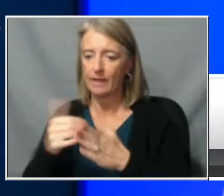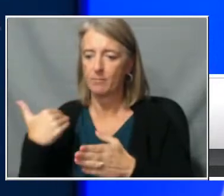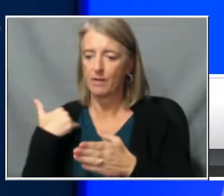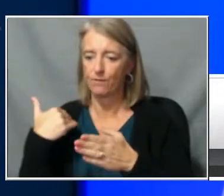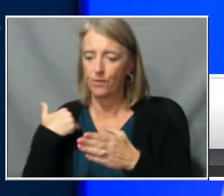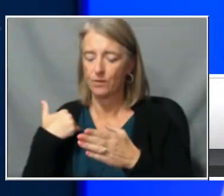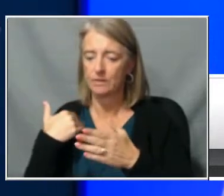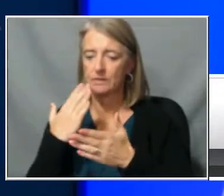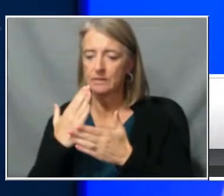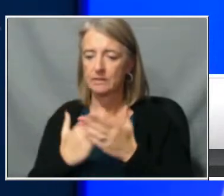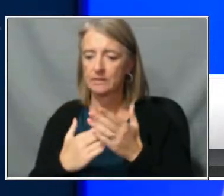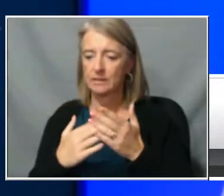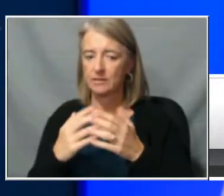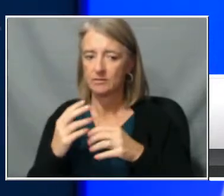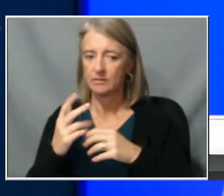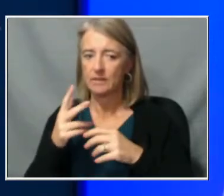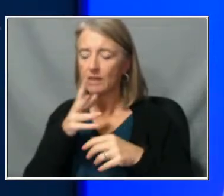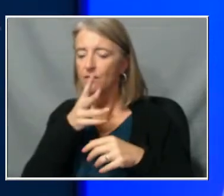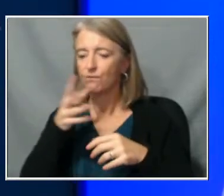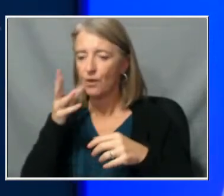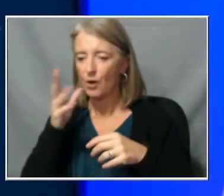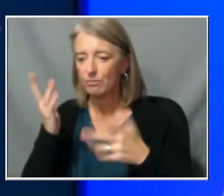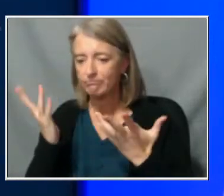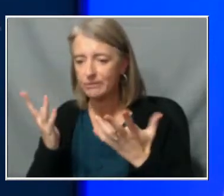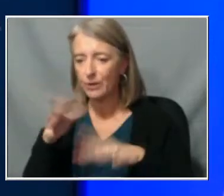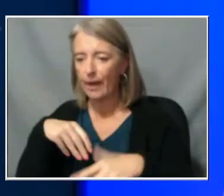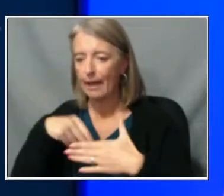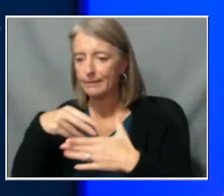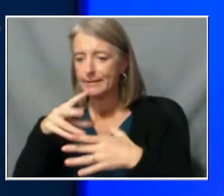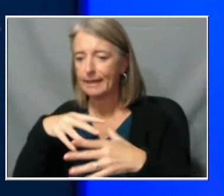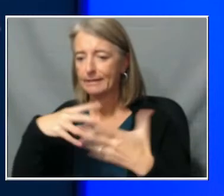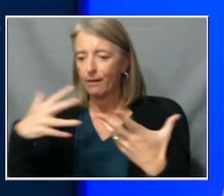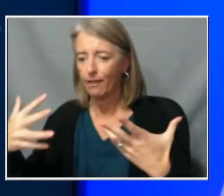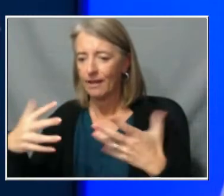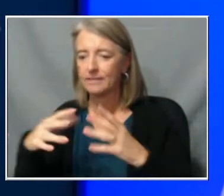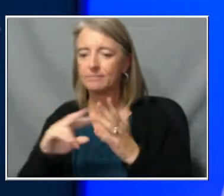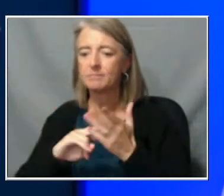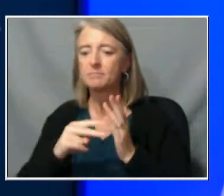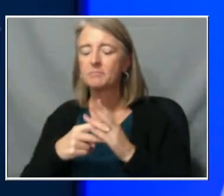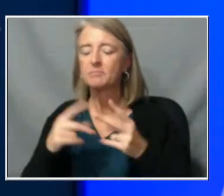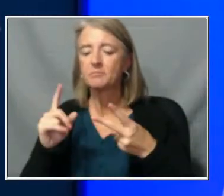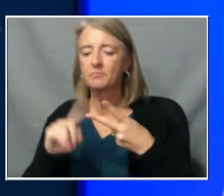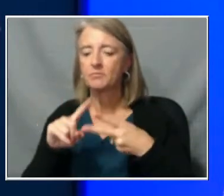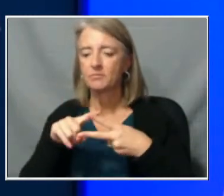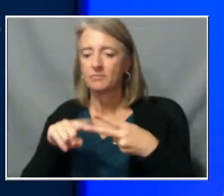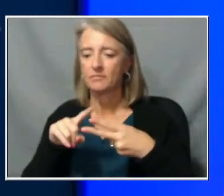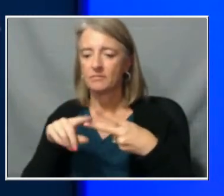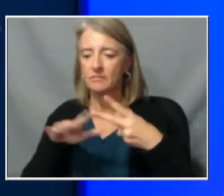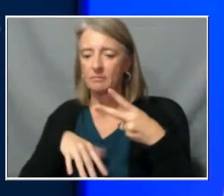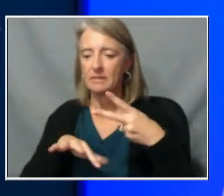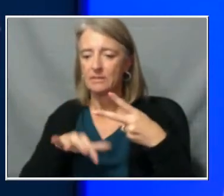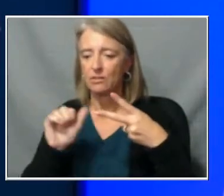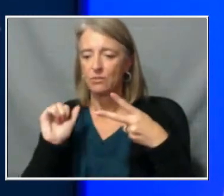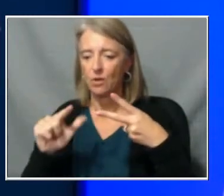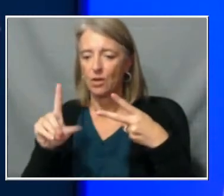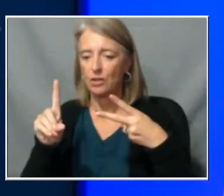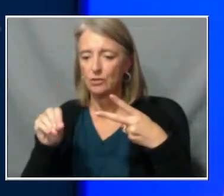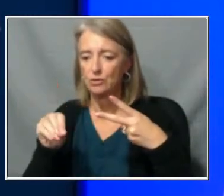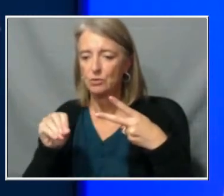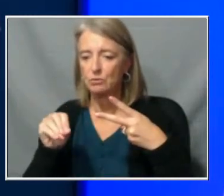raised on a farm, so you're outside a lot. And anyway, so that's basically, that's pretty much what I do is,